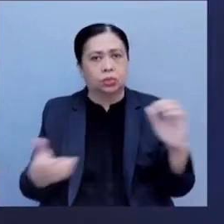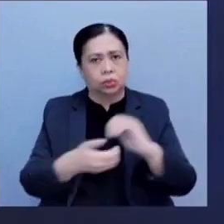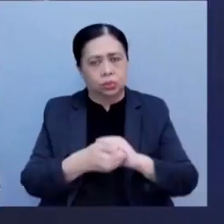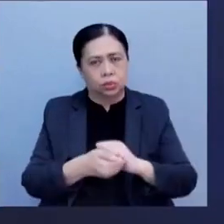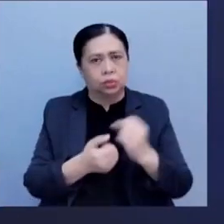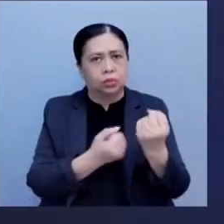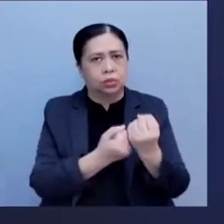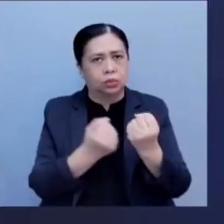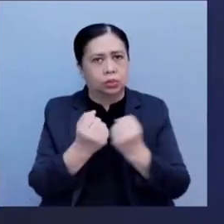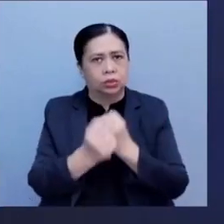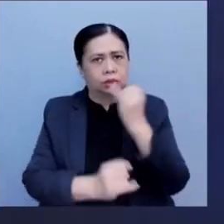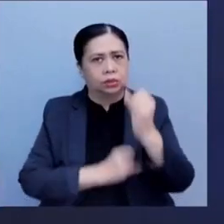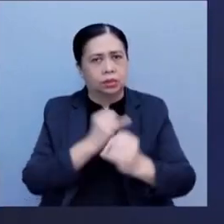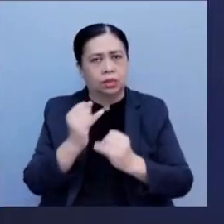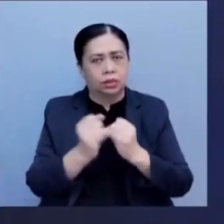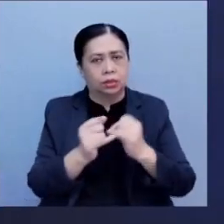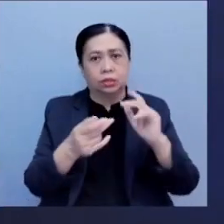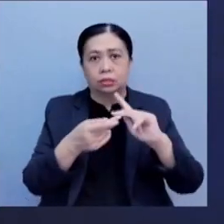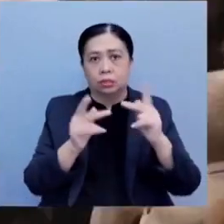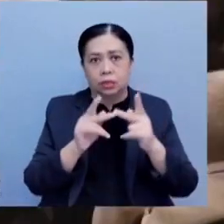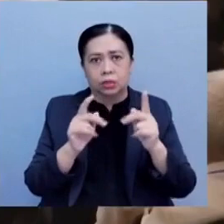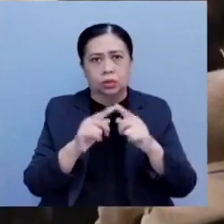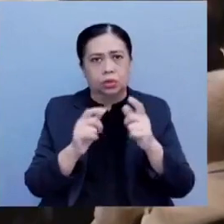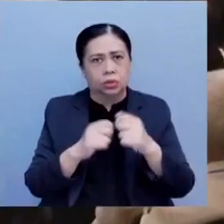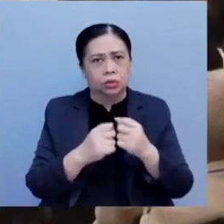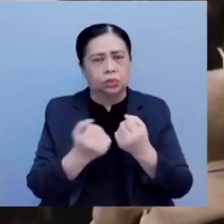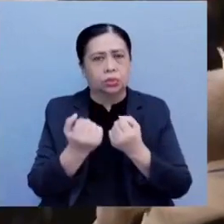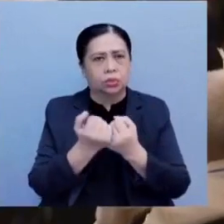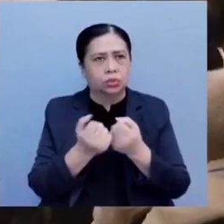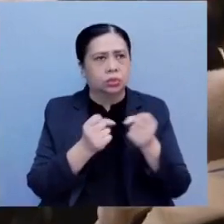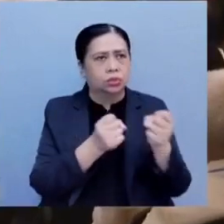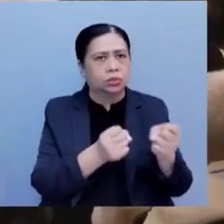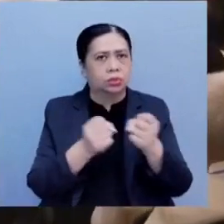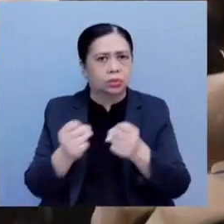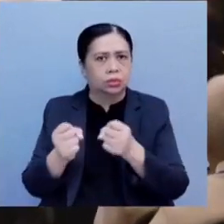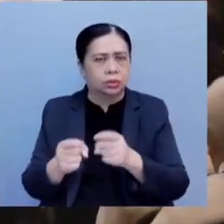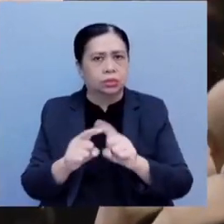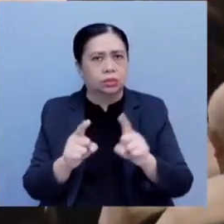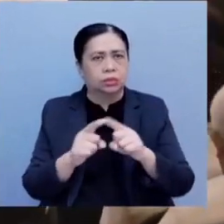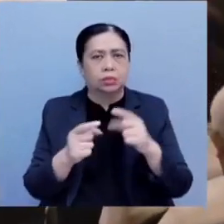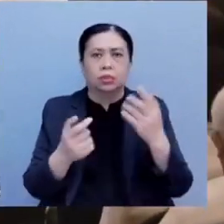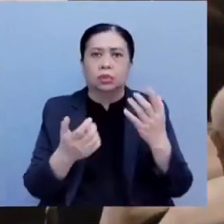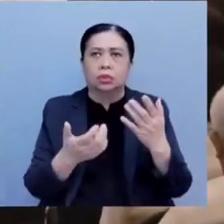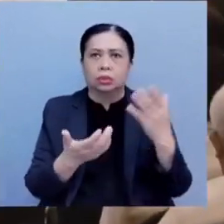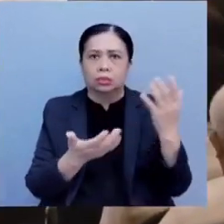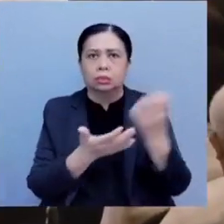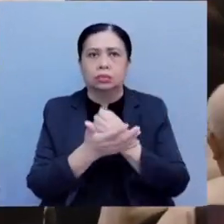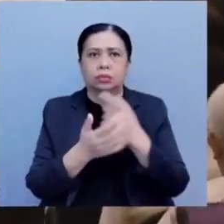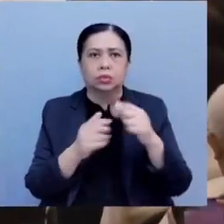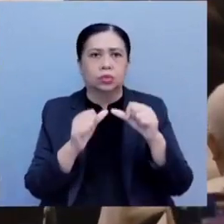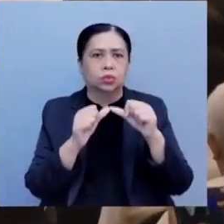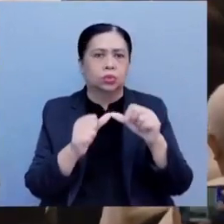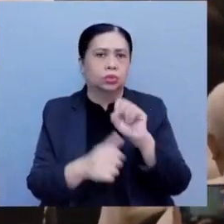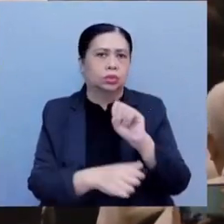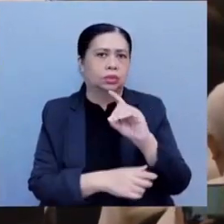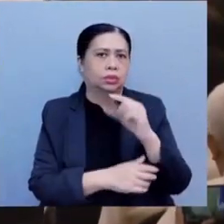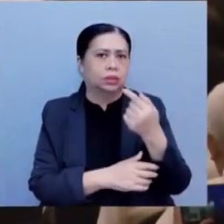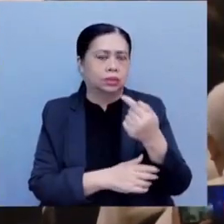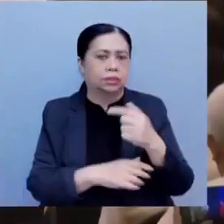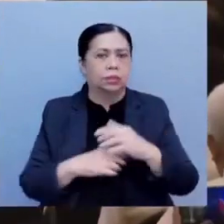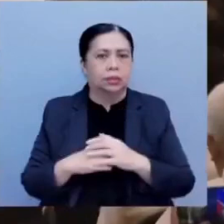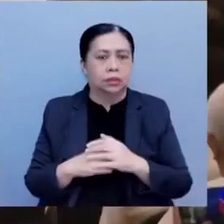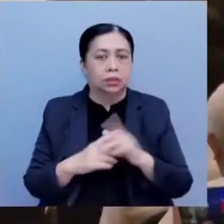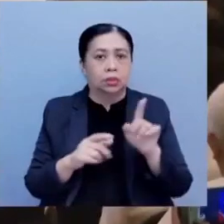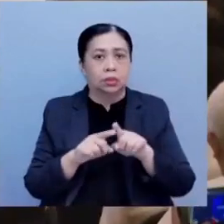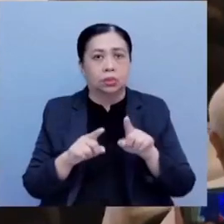of international partners to augment strategies and approaches towards achieving the Sustainable Development Goals. He also expressed